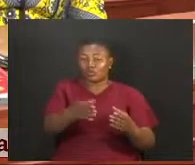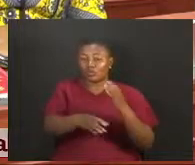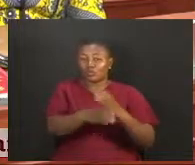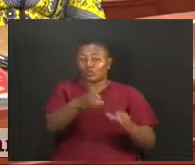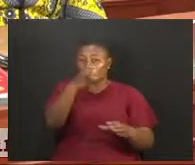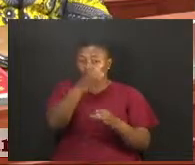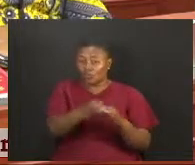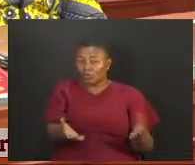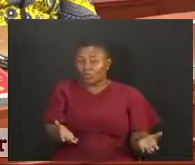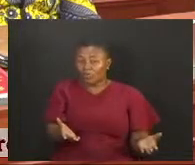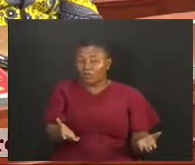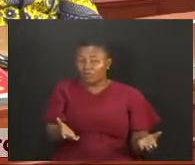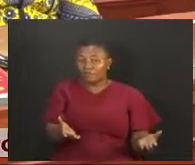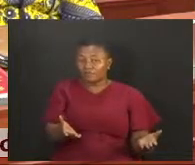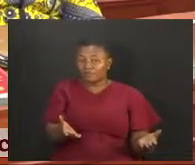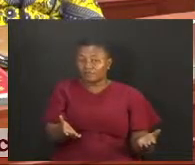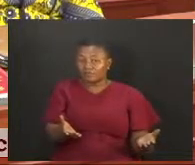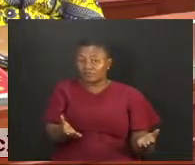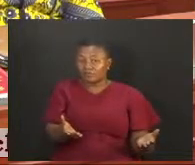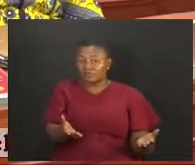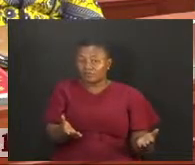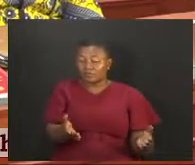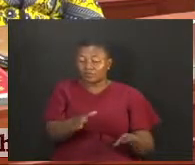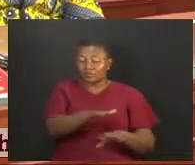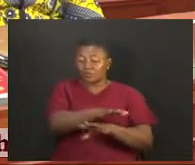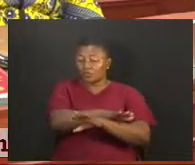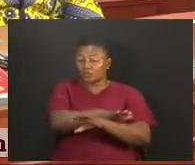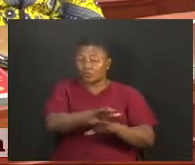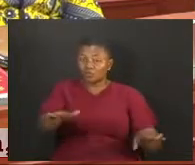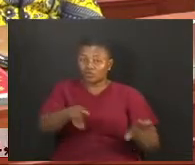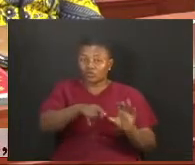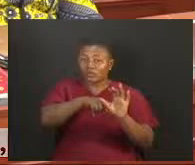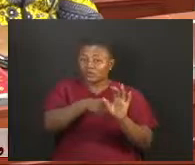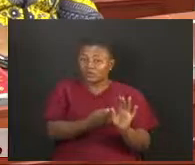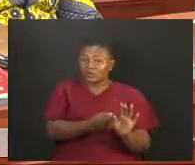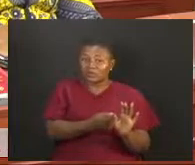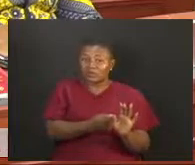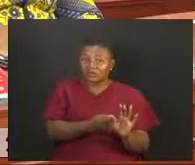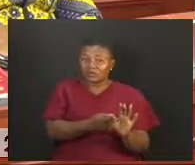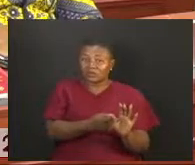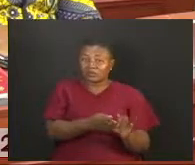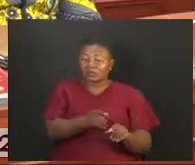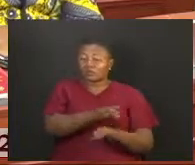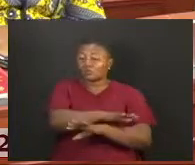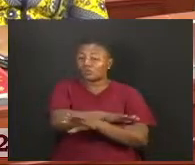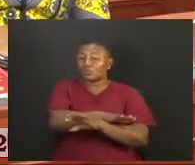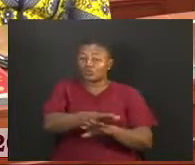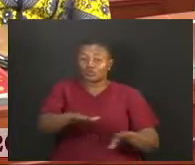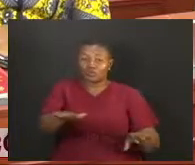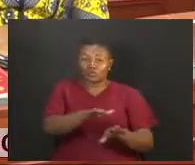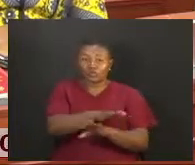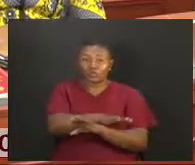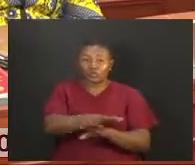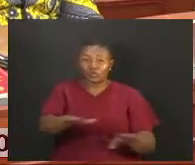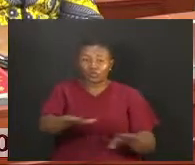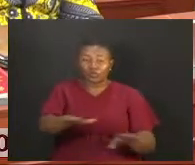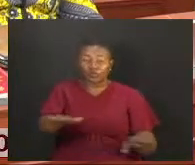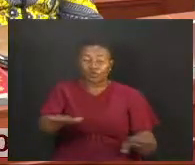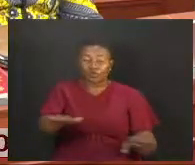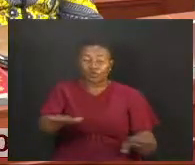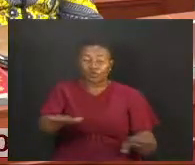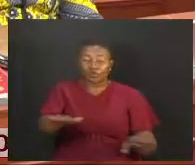rooms with a new roundabout. There is no commencement. We did a search. There is no commencement. There is no PP